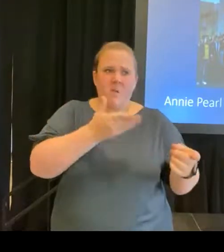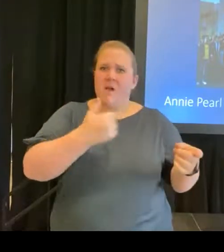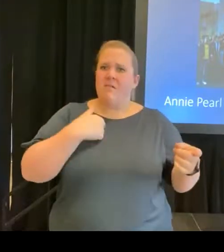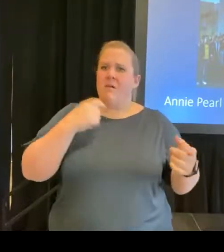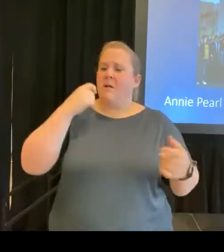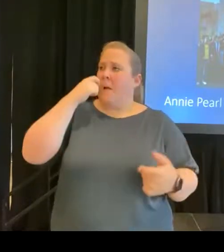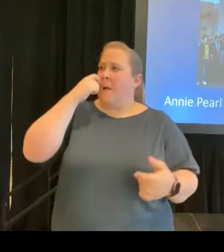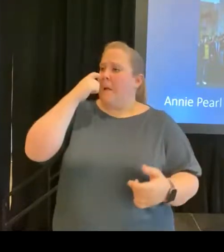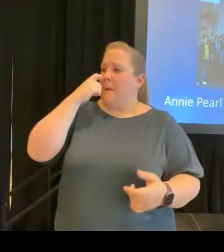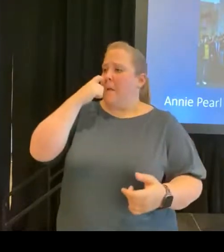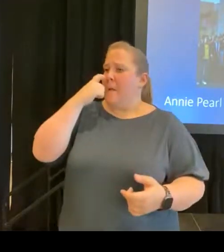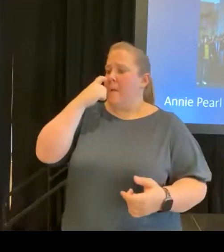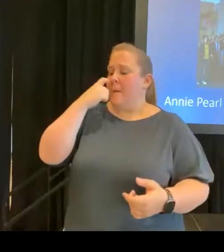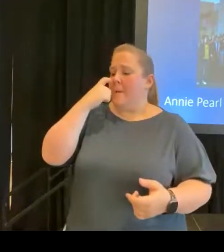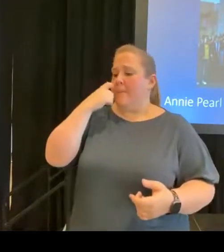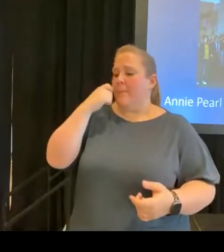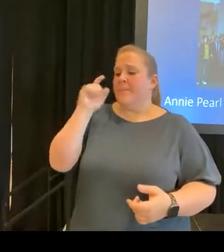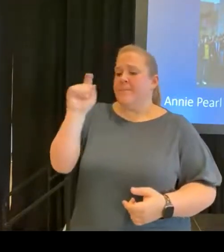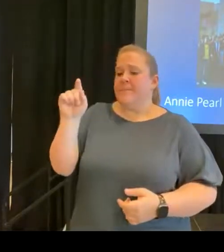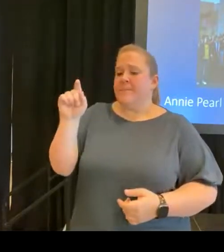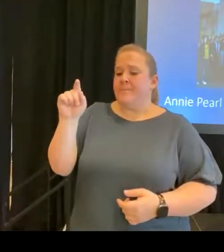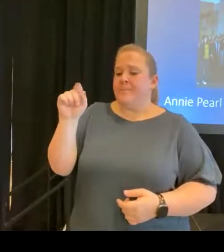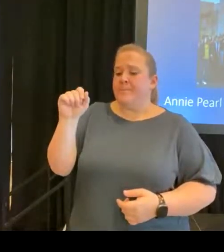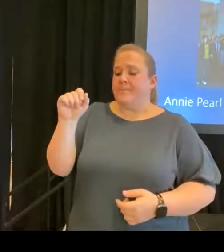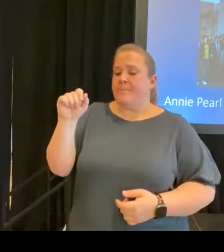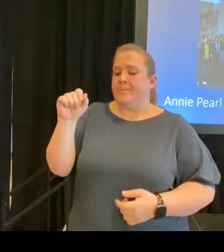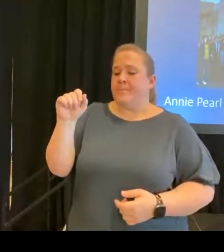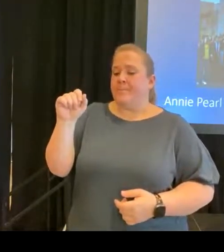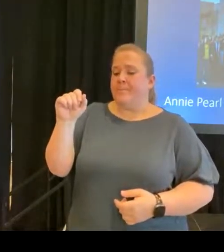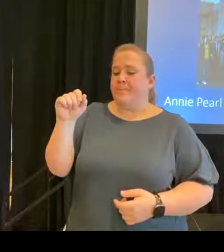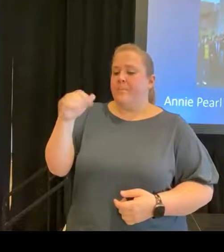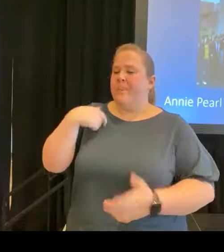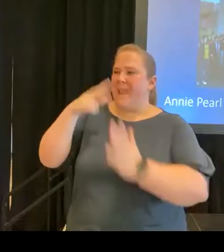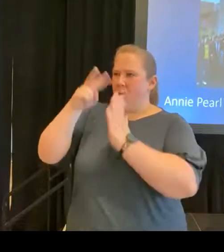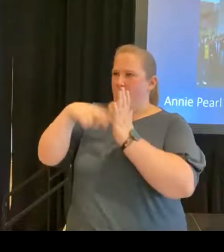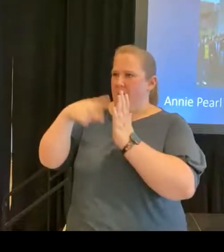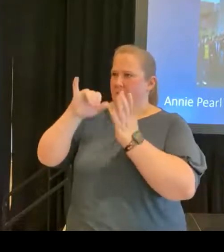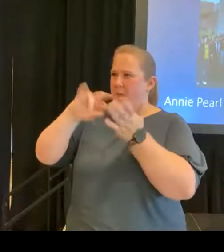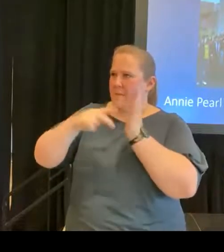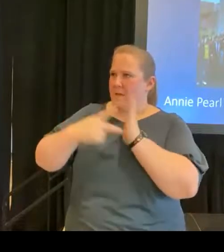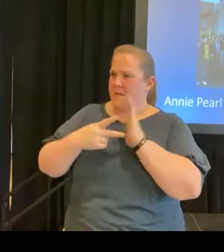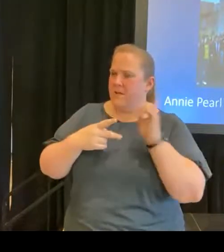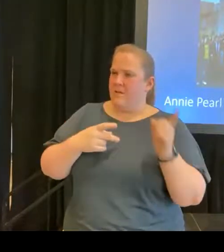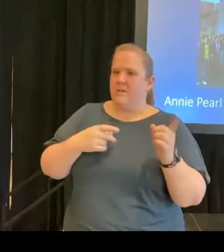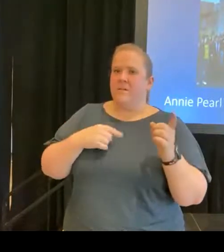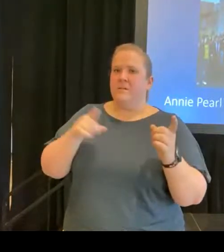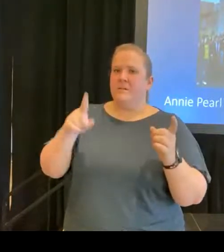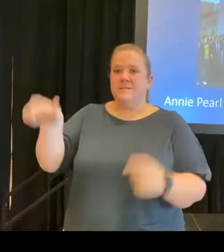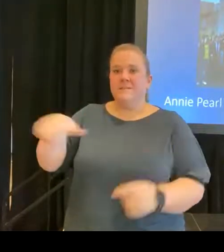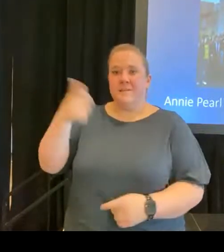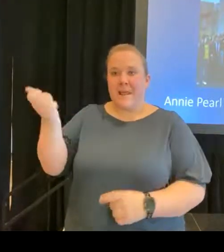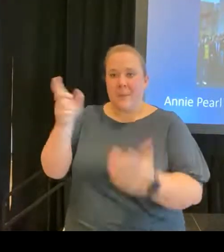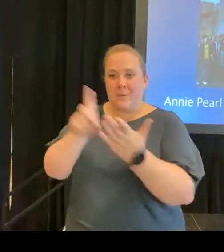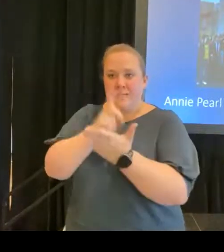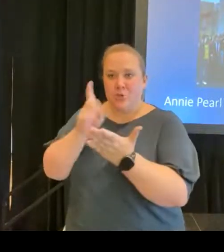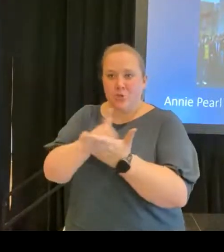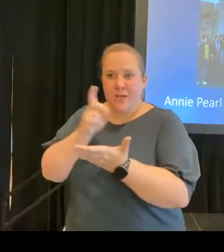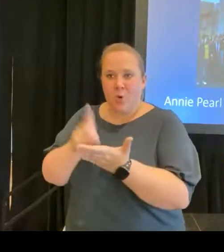my car. And I read what it was. It's another